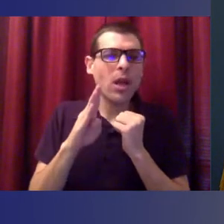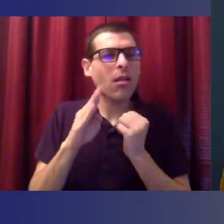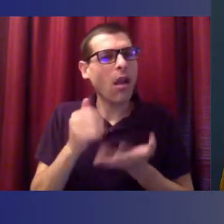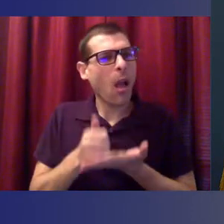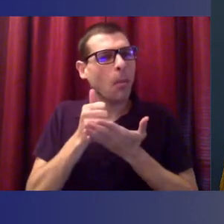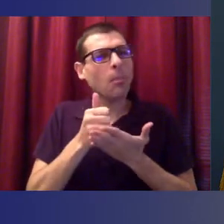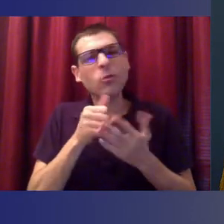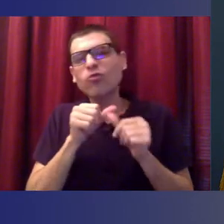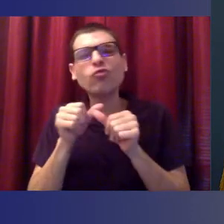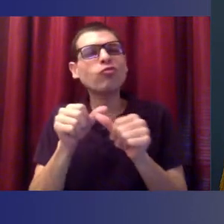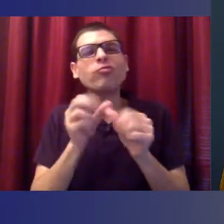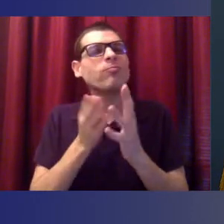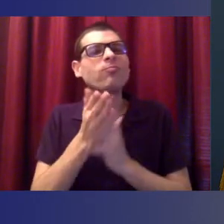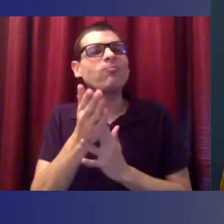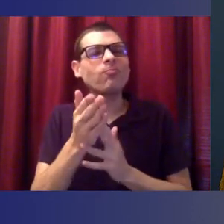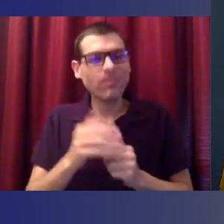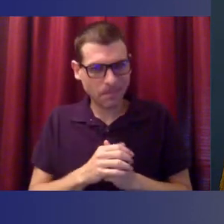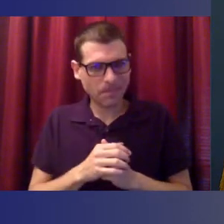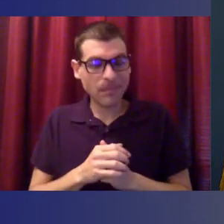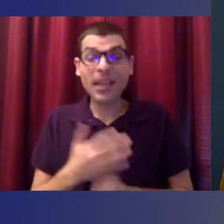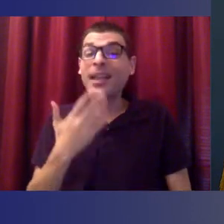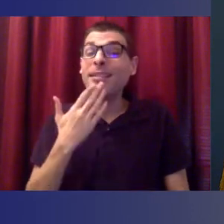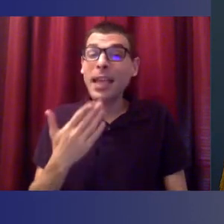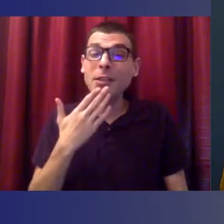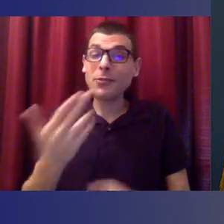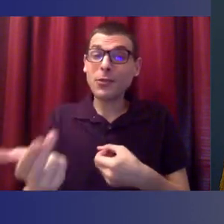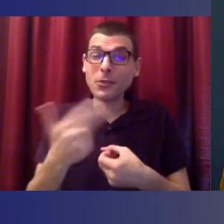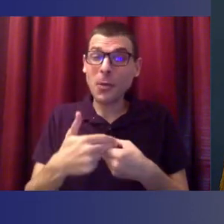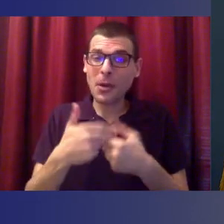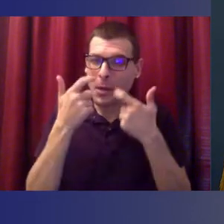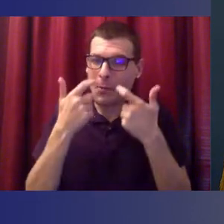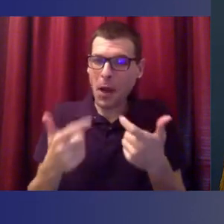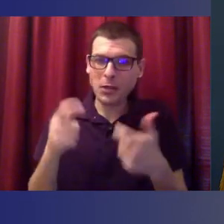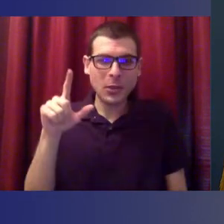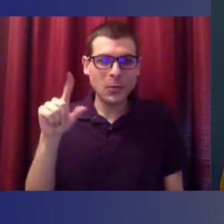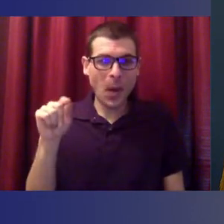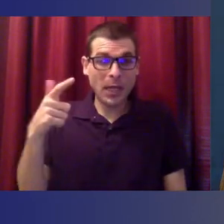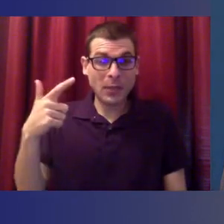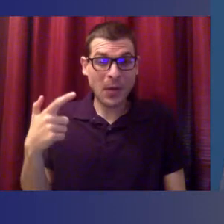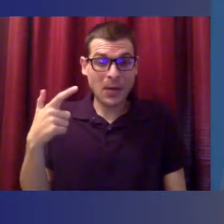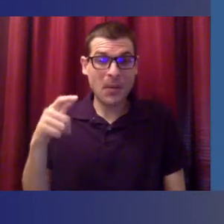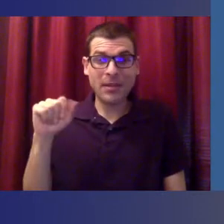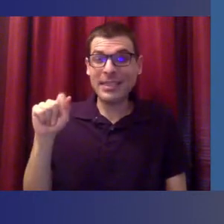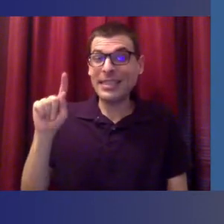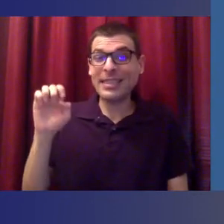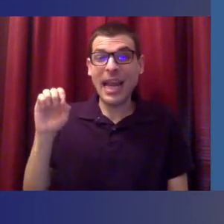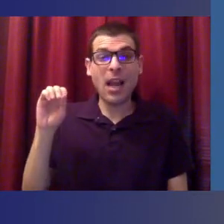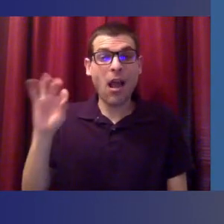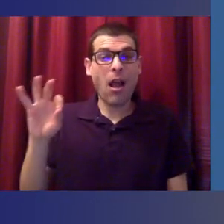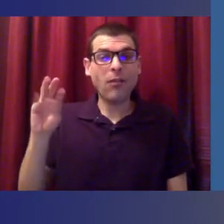Thank you for joining us for the 2021 State of Multnomah County.